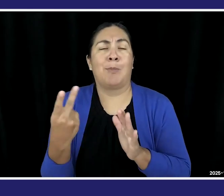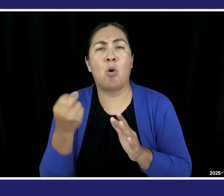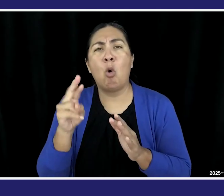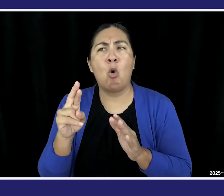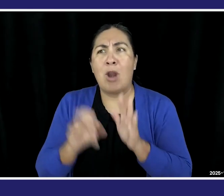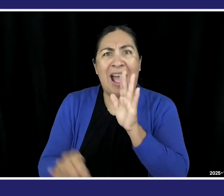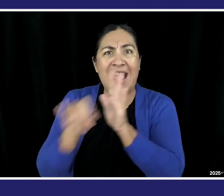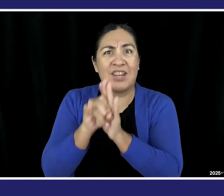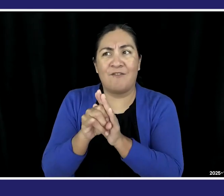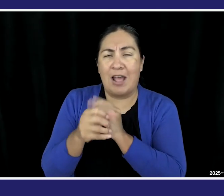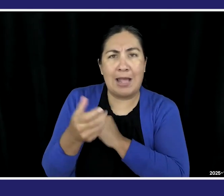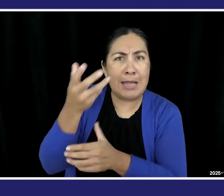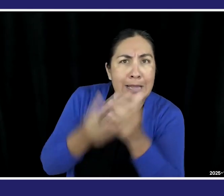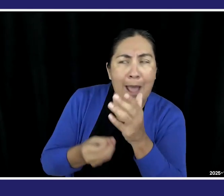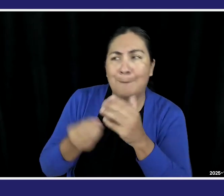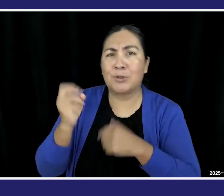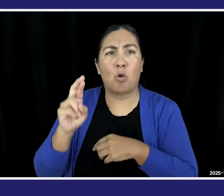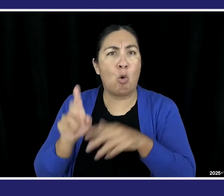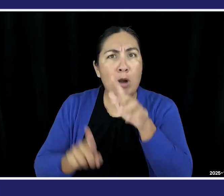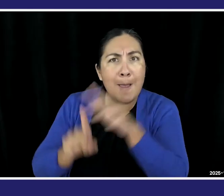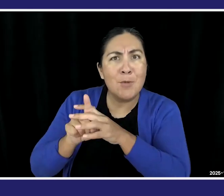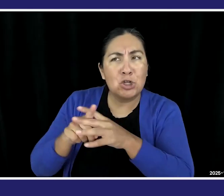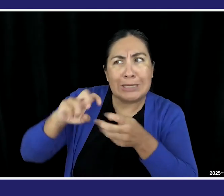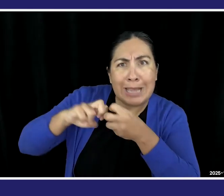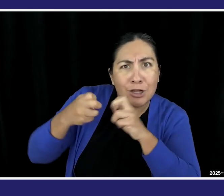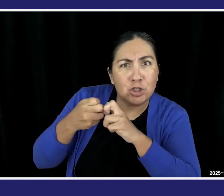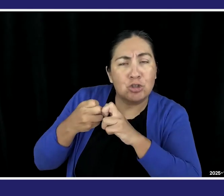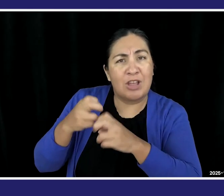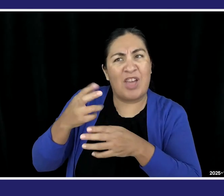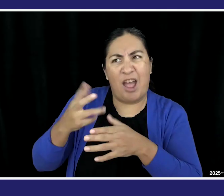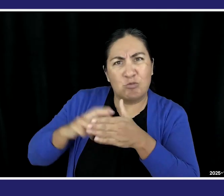emerging issues that result as part of this process.